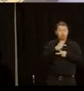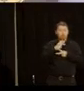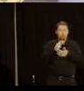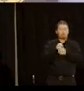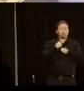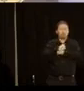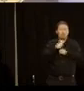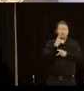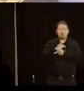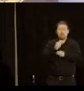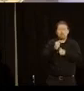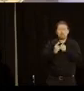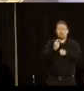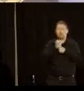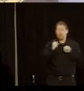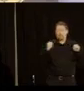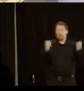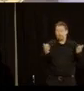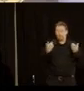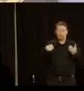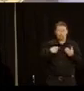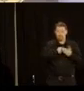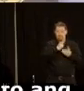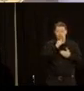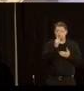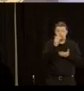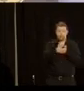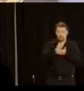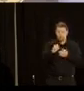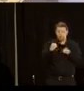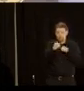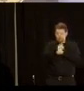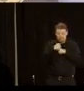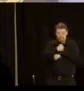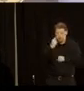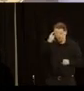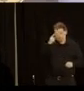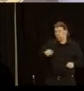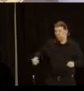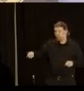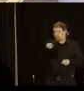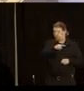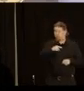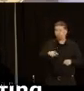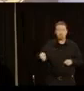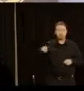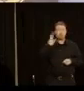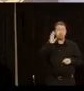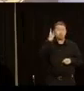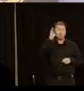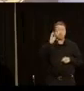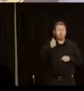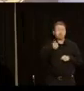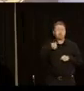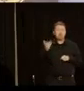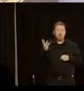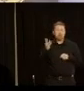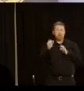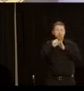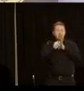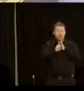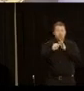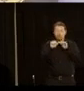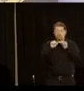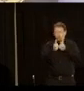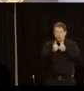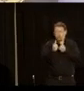will never stop fighting for you. And so tonight, you'll have the opportunity to hear from a number of important state agencies that do the